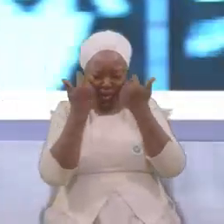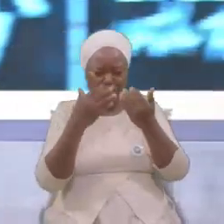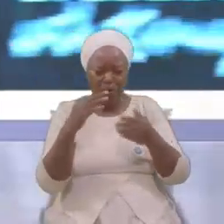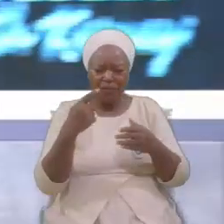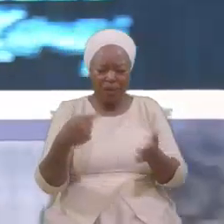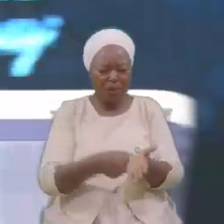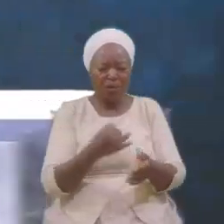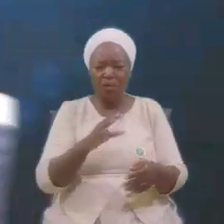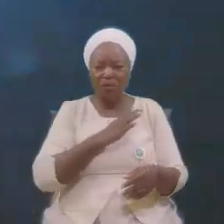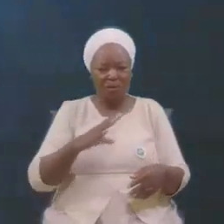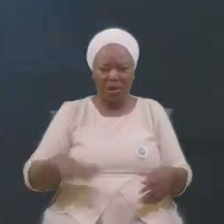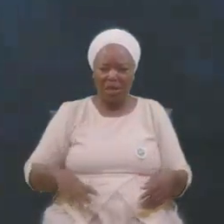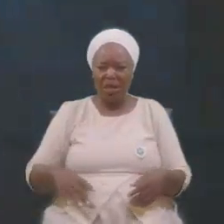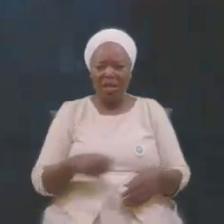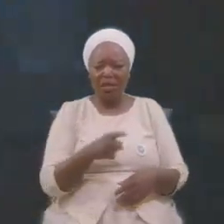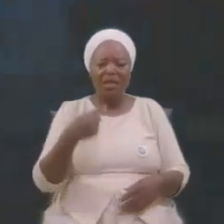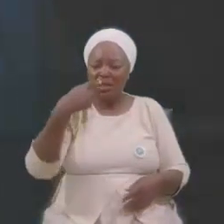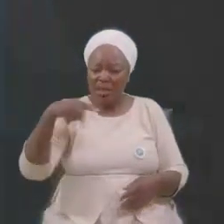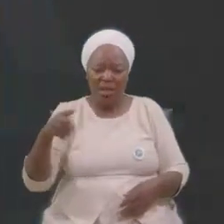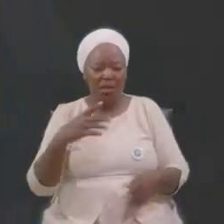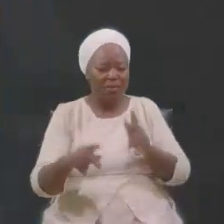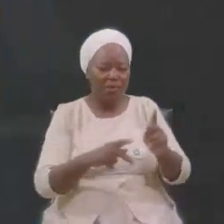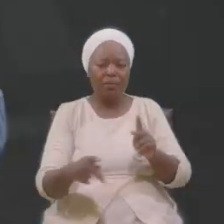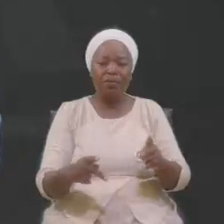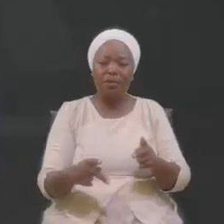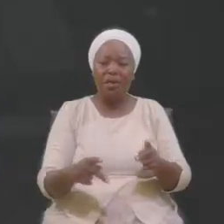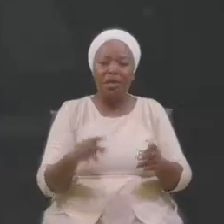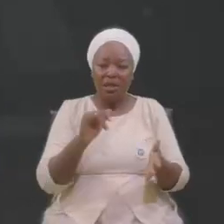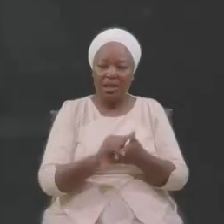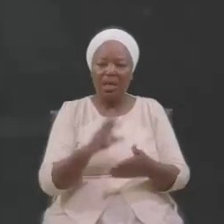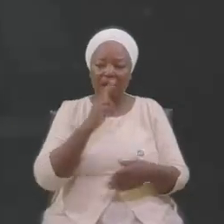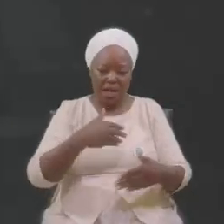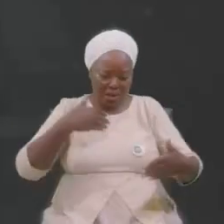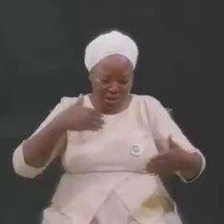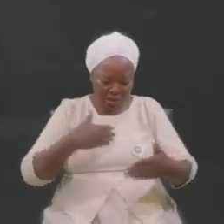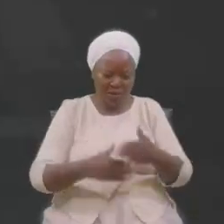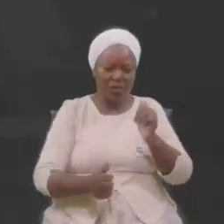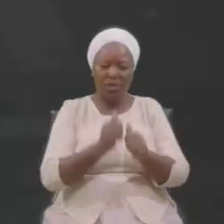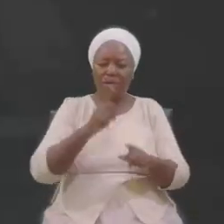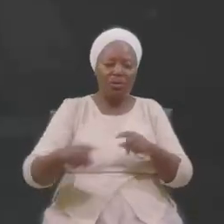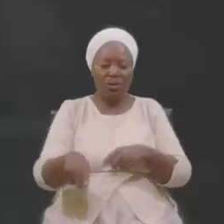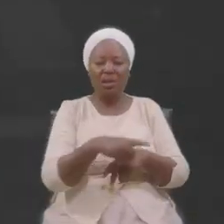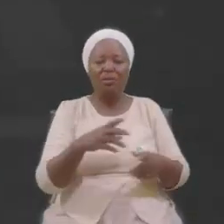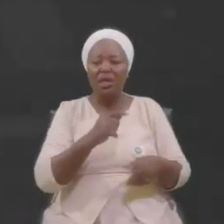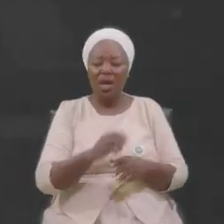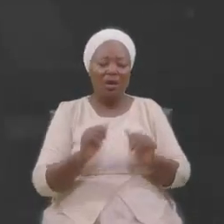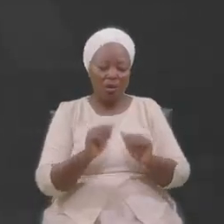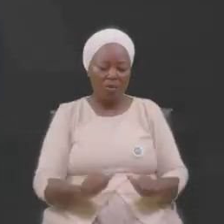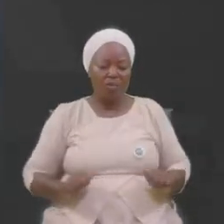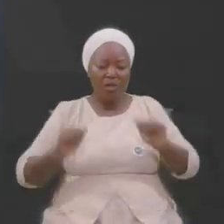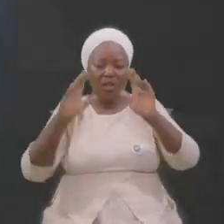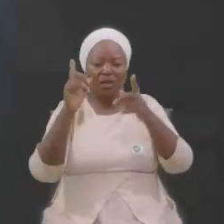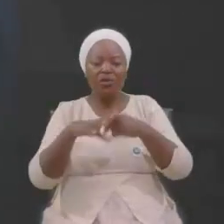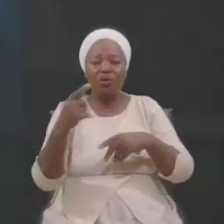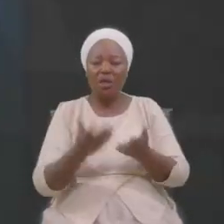of Christ. They tell the people that are nearest to them. They are committed to the